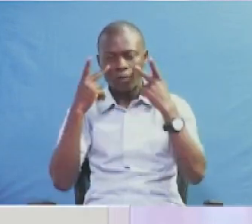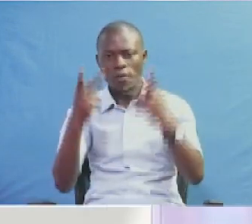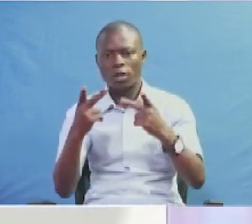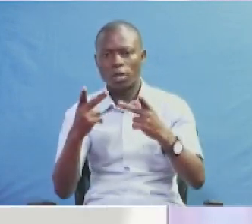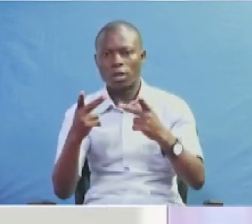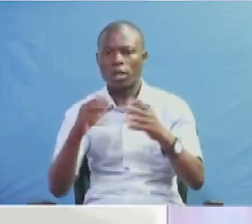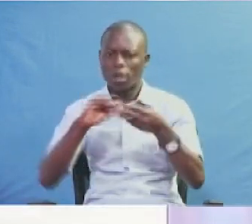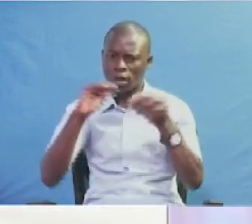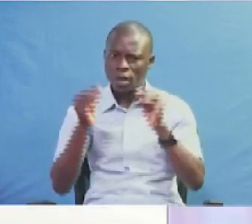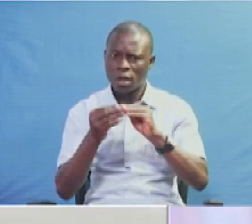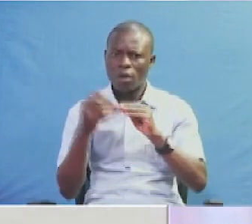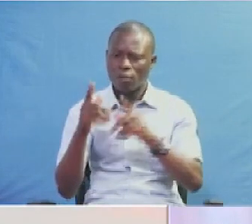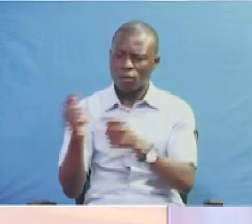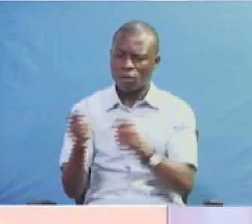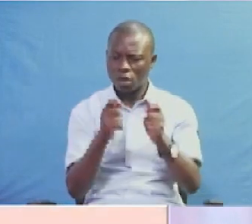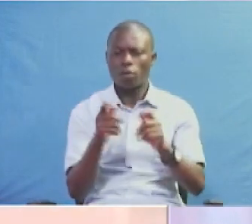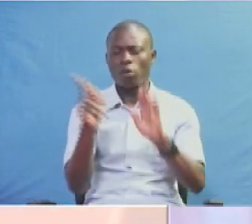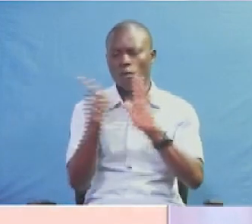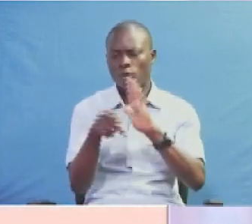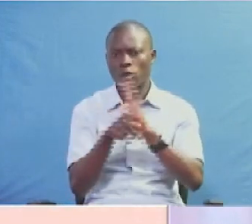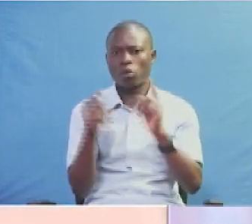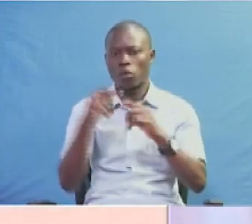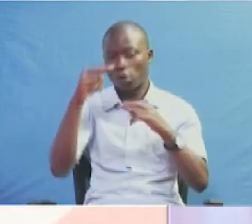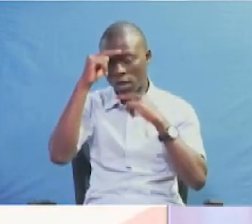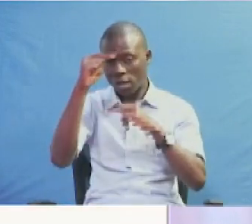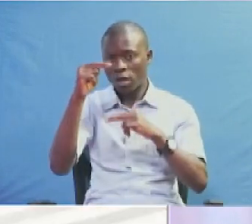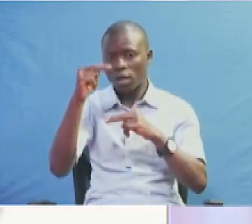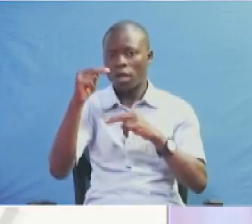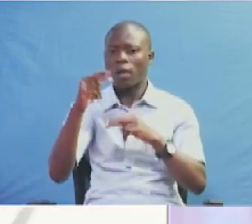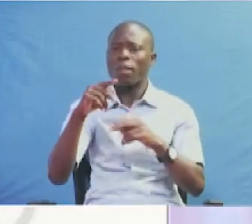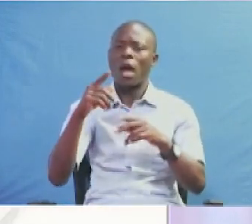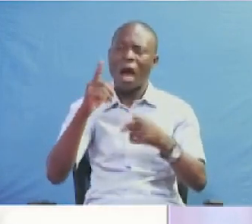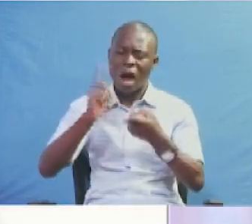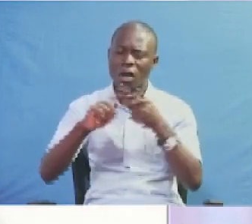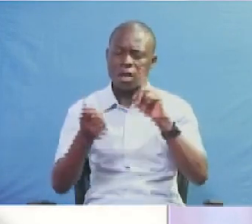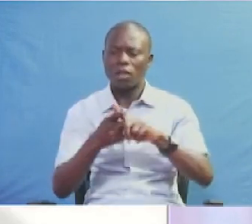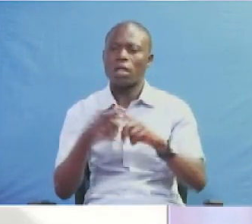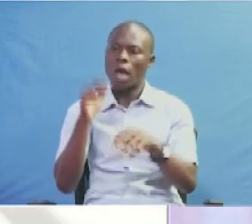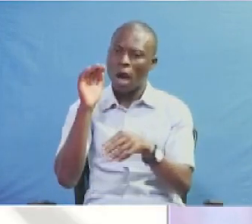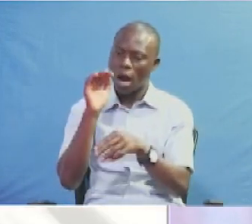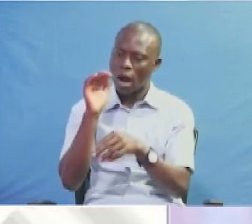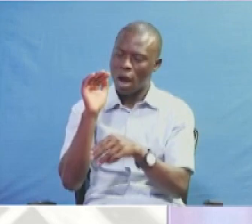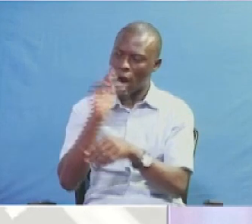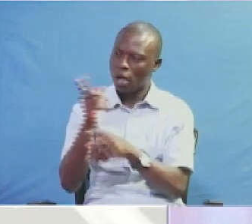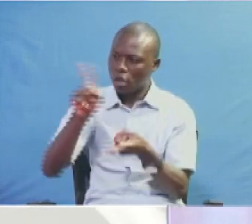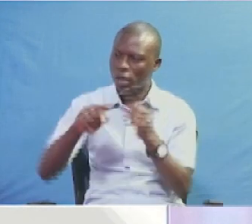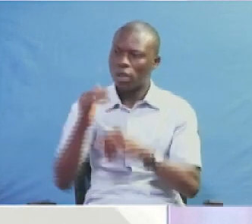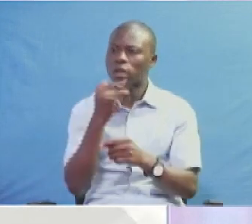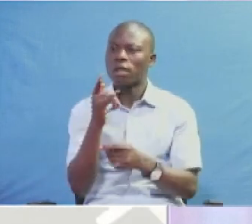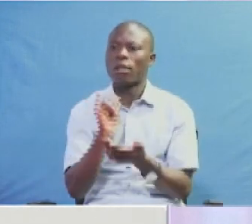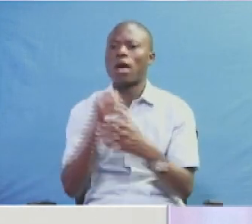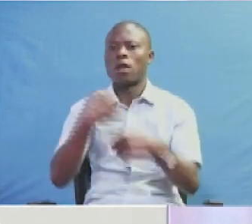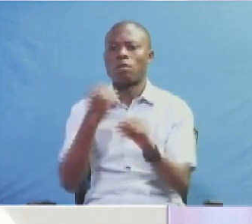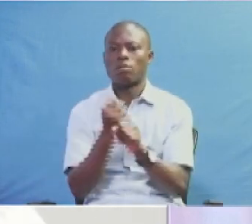the number of transition from primary schools to secondary schools multiply. She added that additional strides were being made